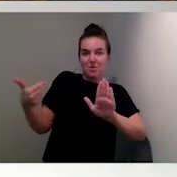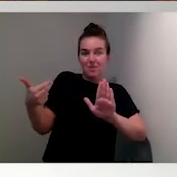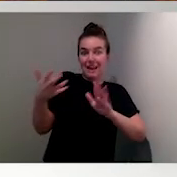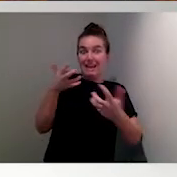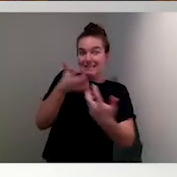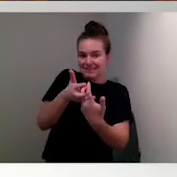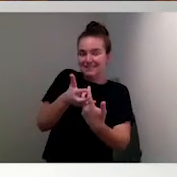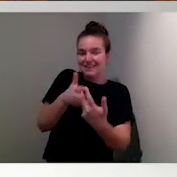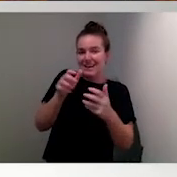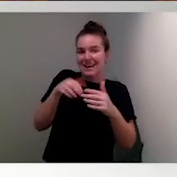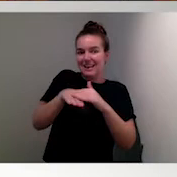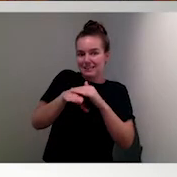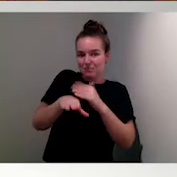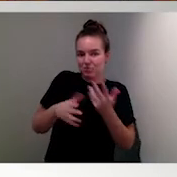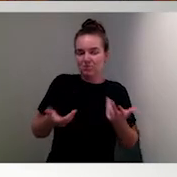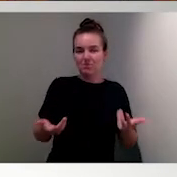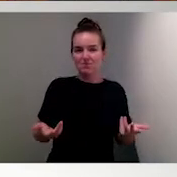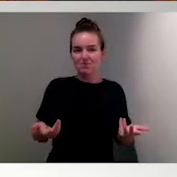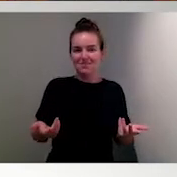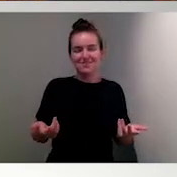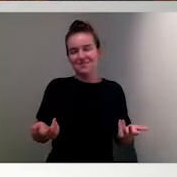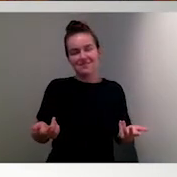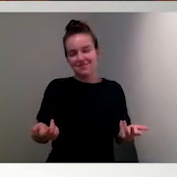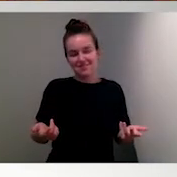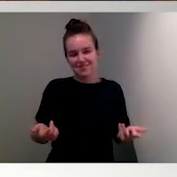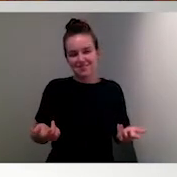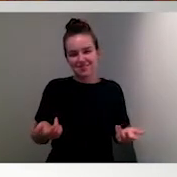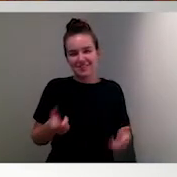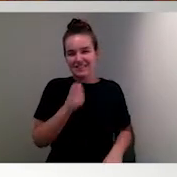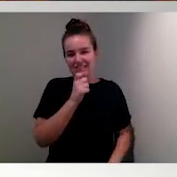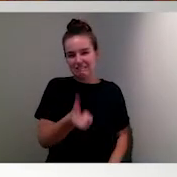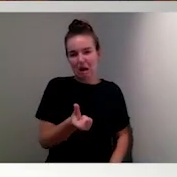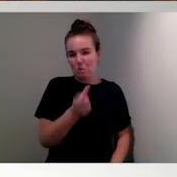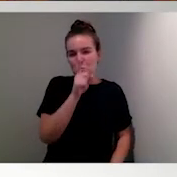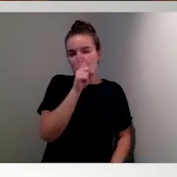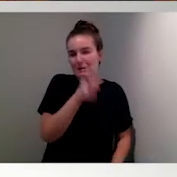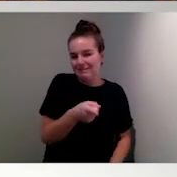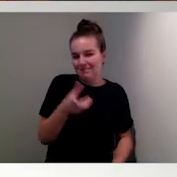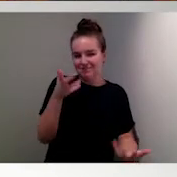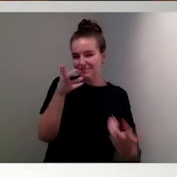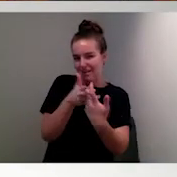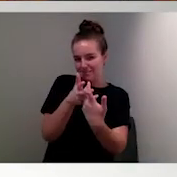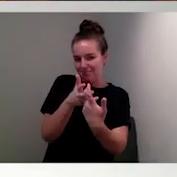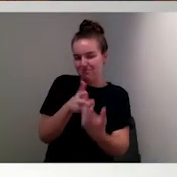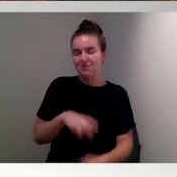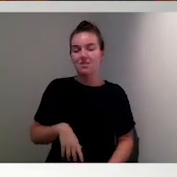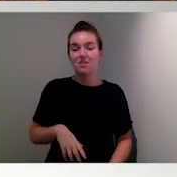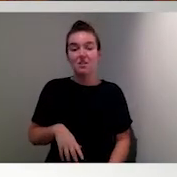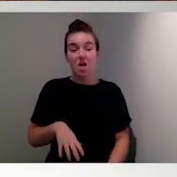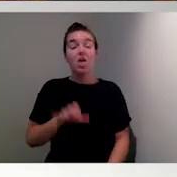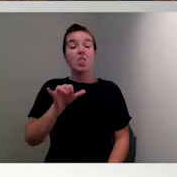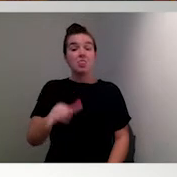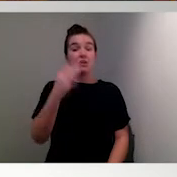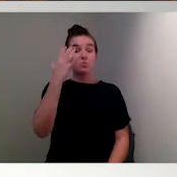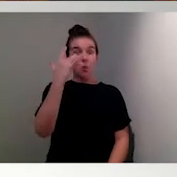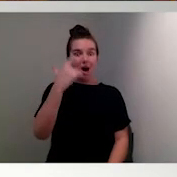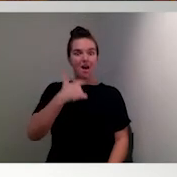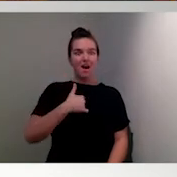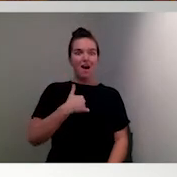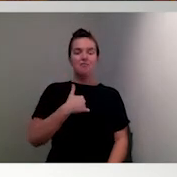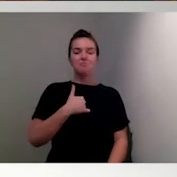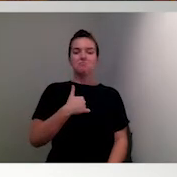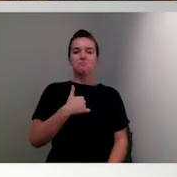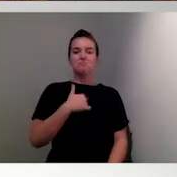really accessible. They don't always have a good understanding of it, which is one of the reasons why I go to so many properties to